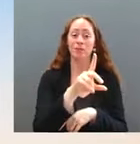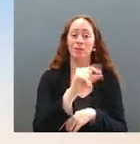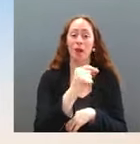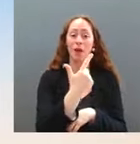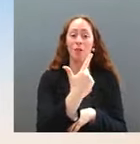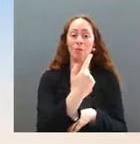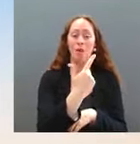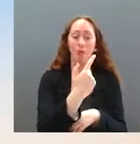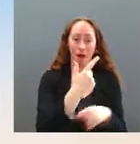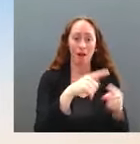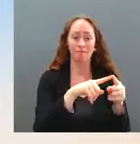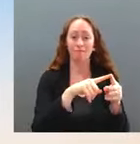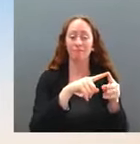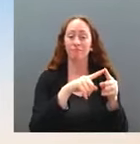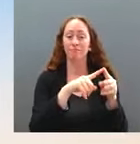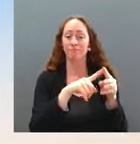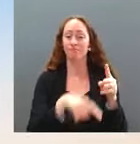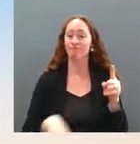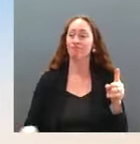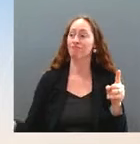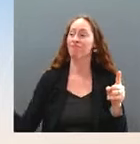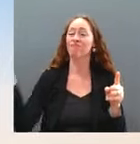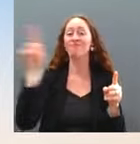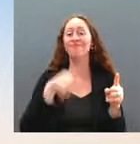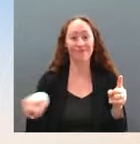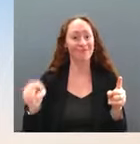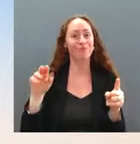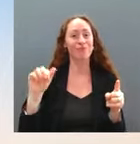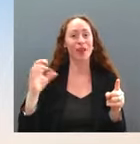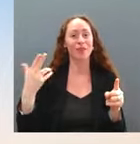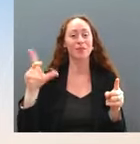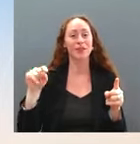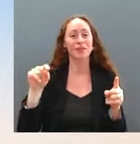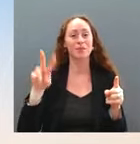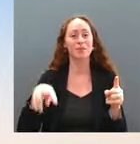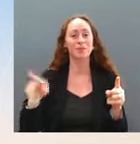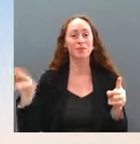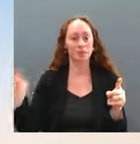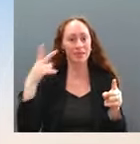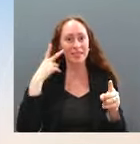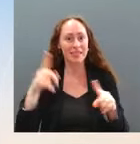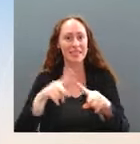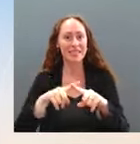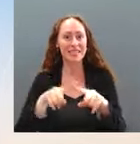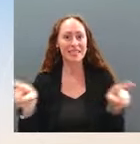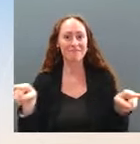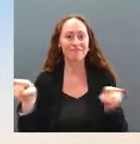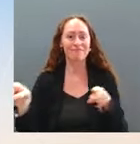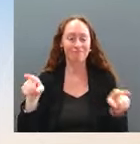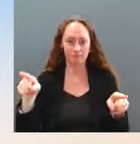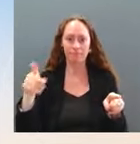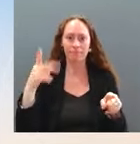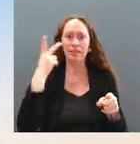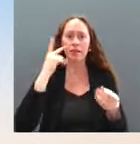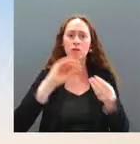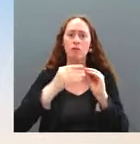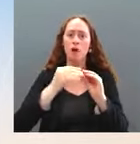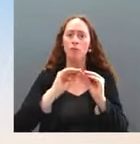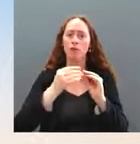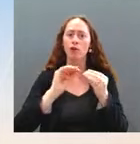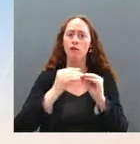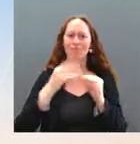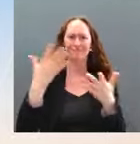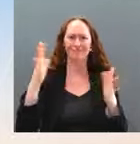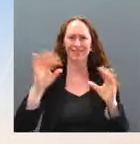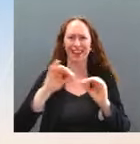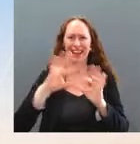the last 4 weeks, fewer Americans filed initial claims for unemployment insurance than any time in recorded history. Since President